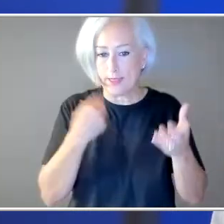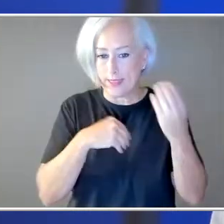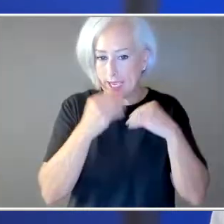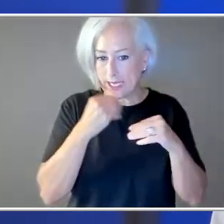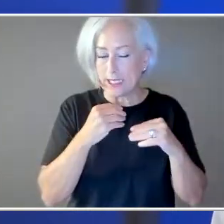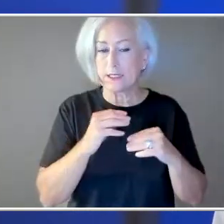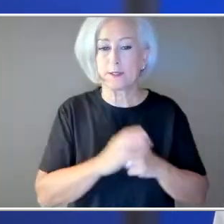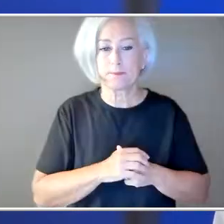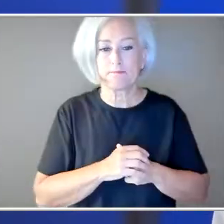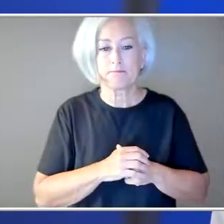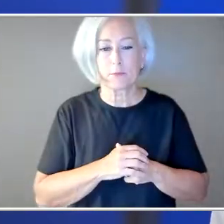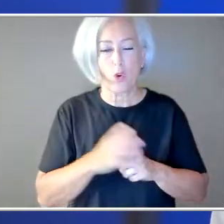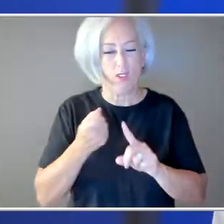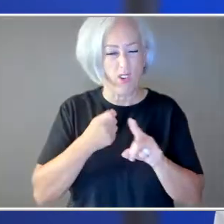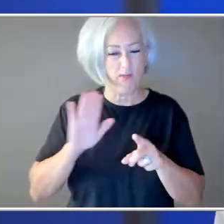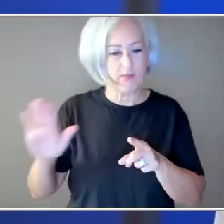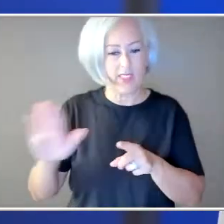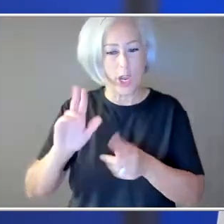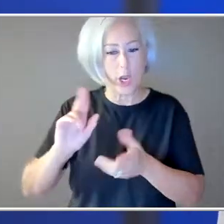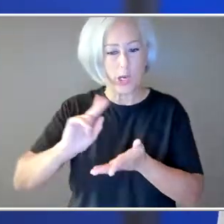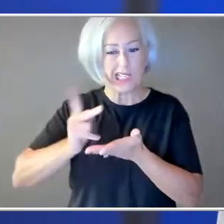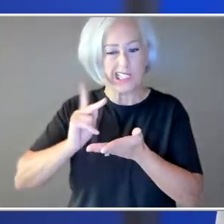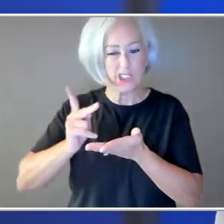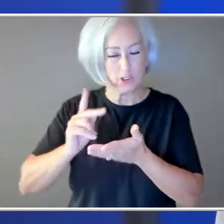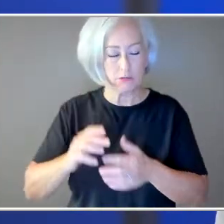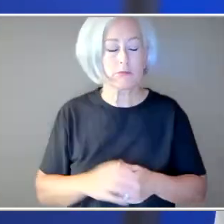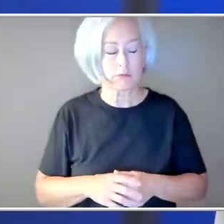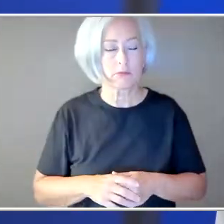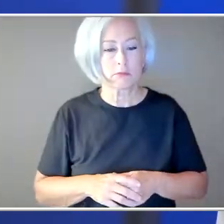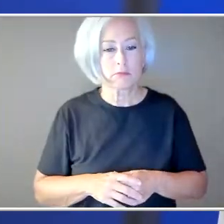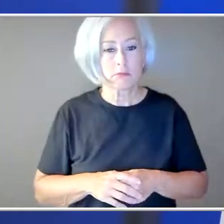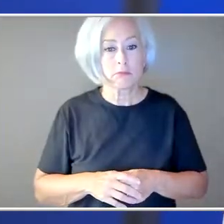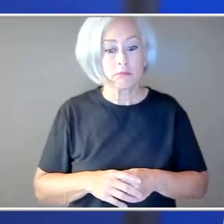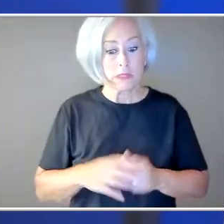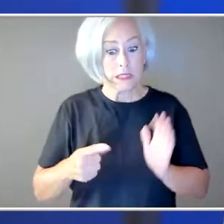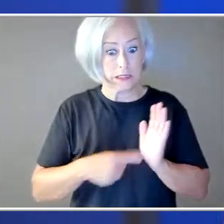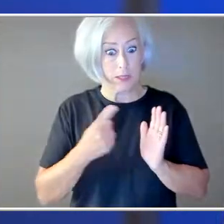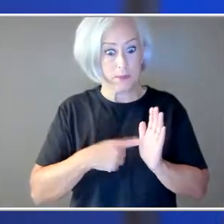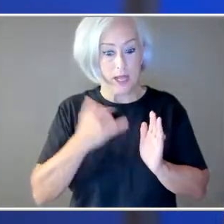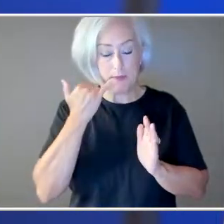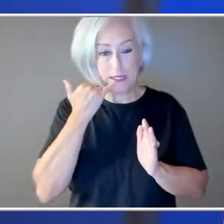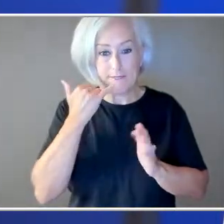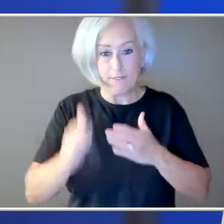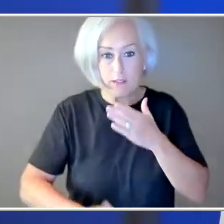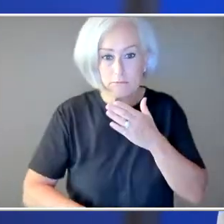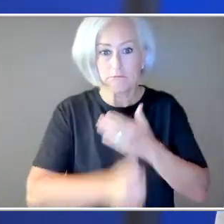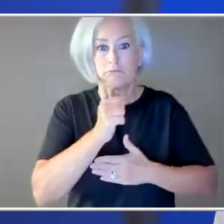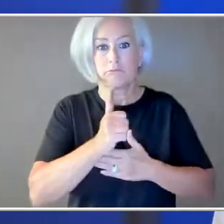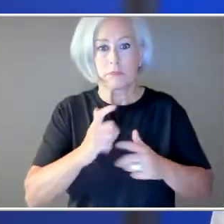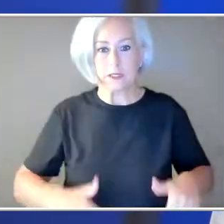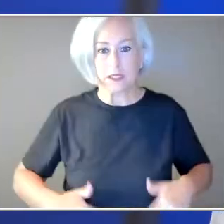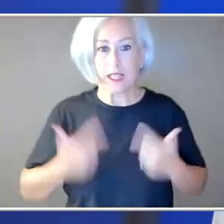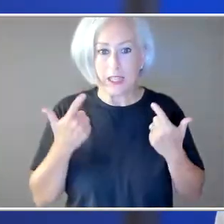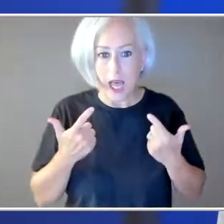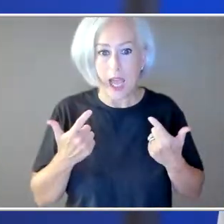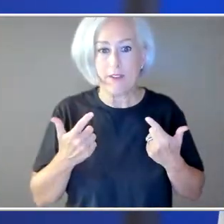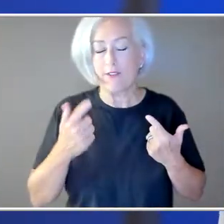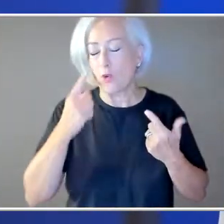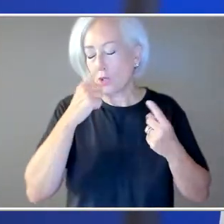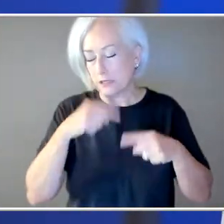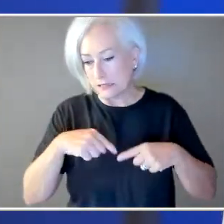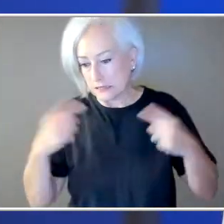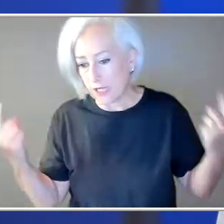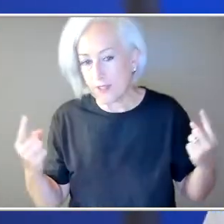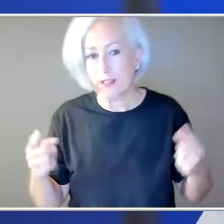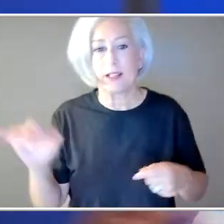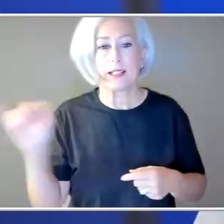cases where you are at life-threatening risk of a severe allergic reaction, like the IgE-driven